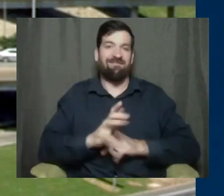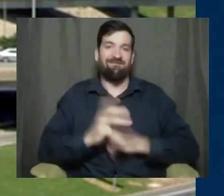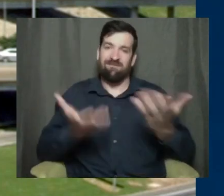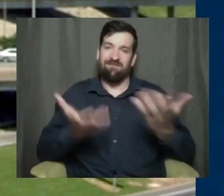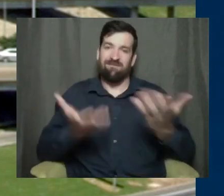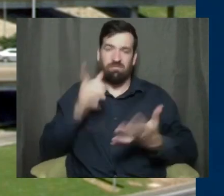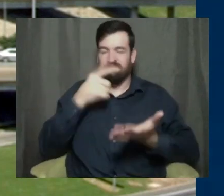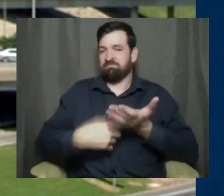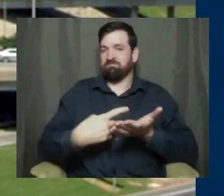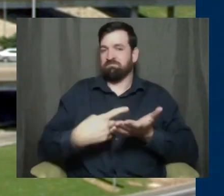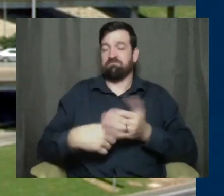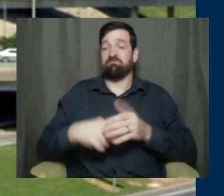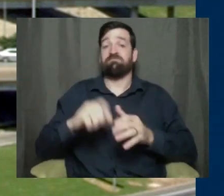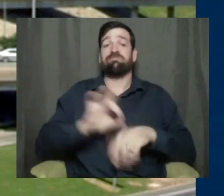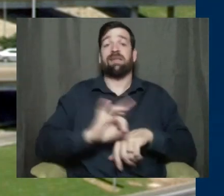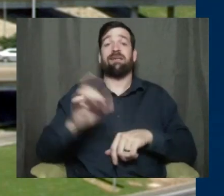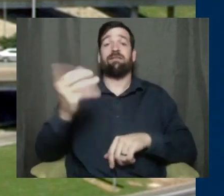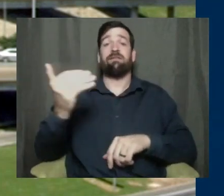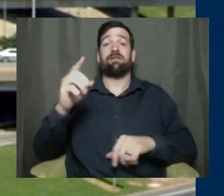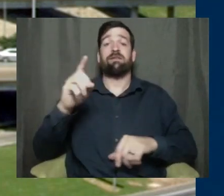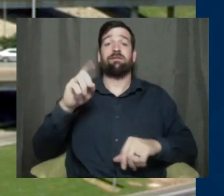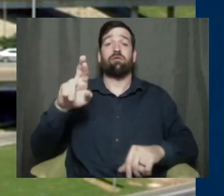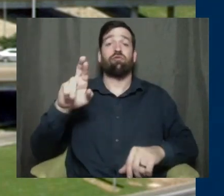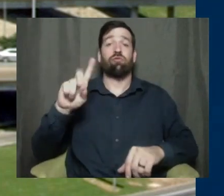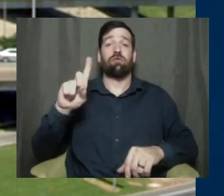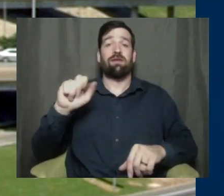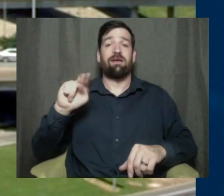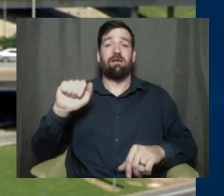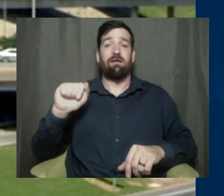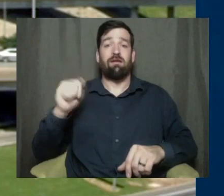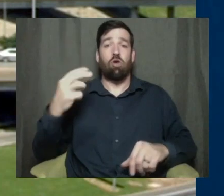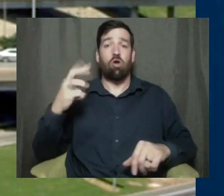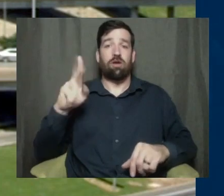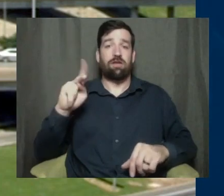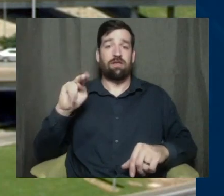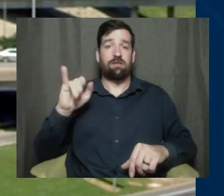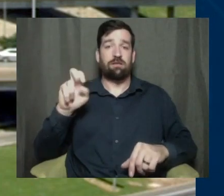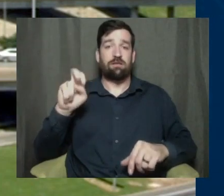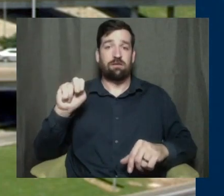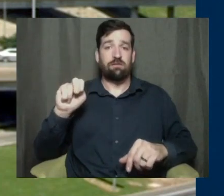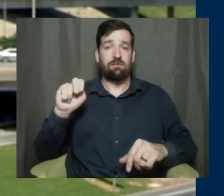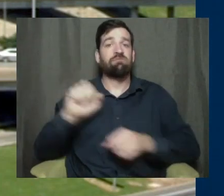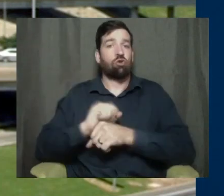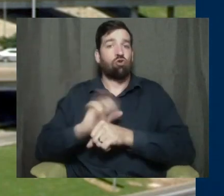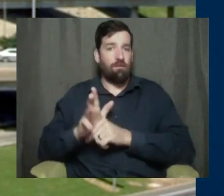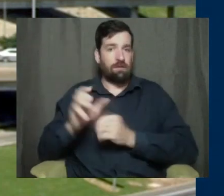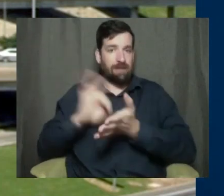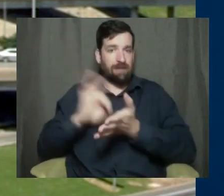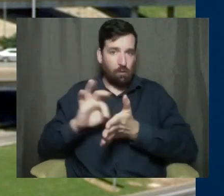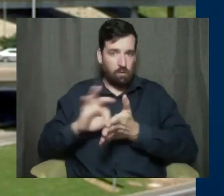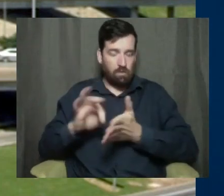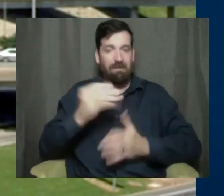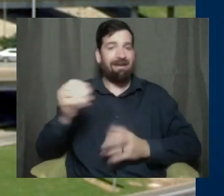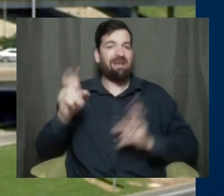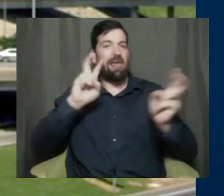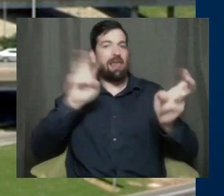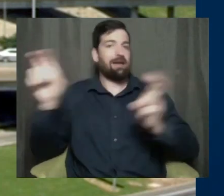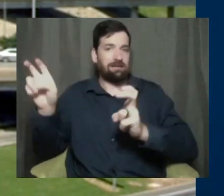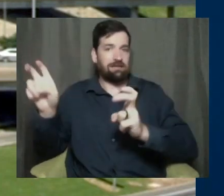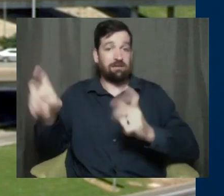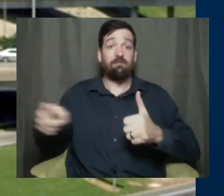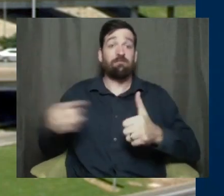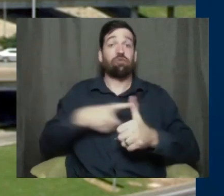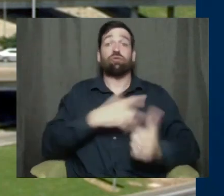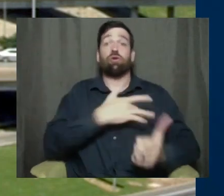up at 8:15, Dr. Dana Hawkinson joins us with the latest COVID-19 count, and we'll discuss today's top COVID headlines. But first, heart disease,